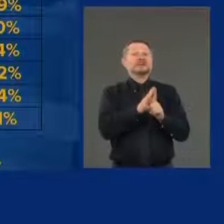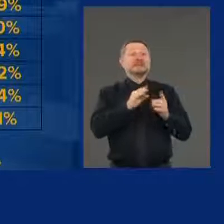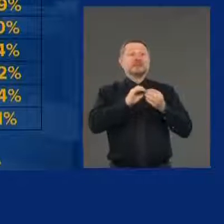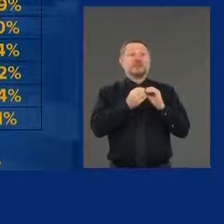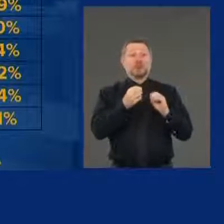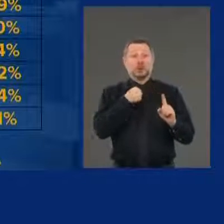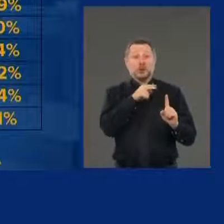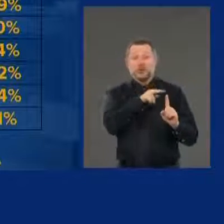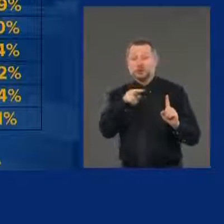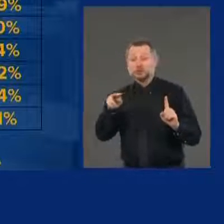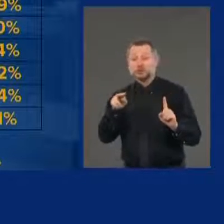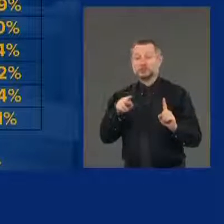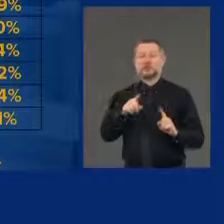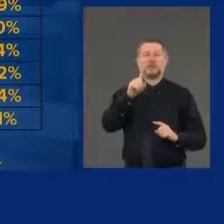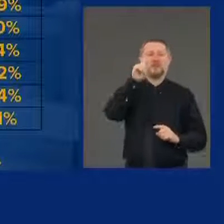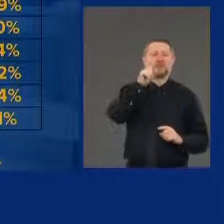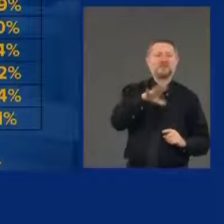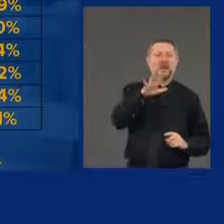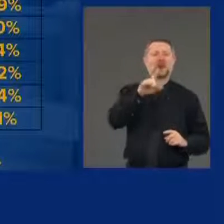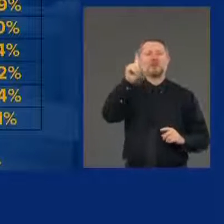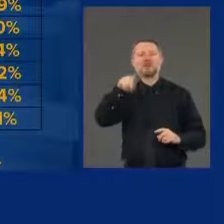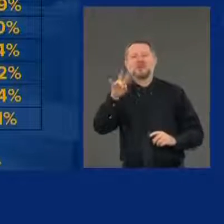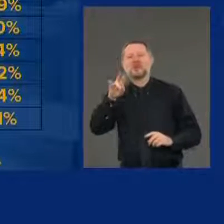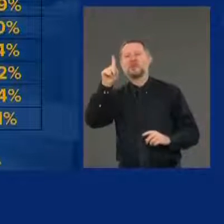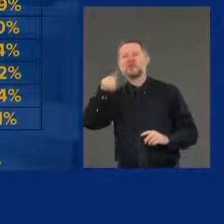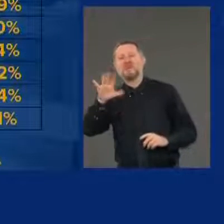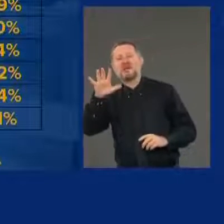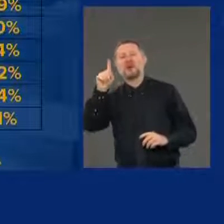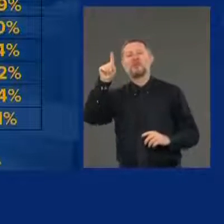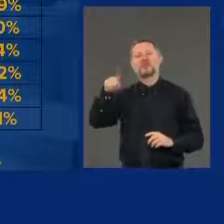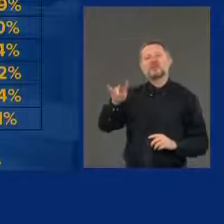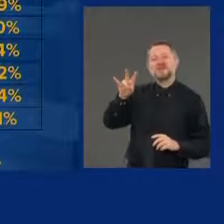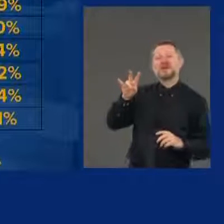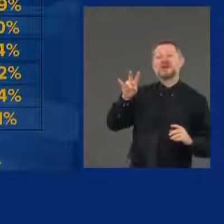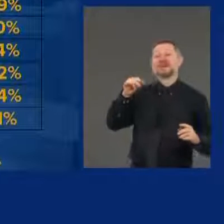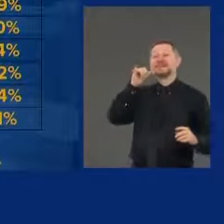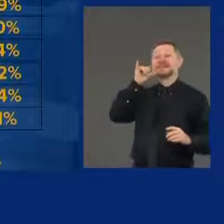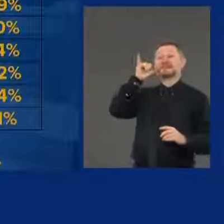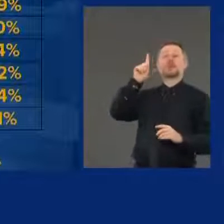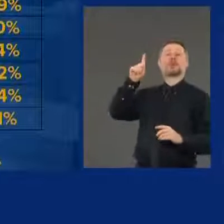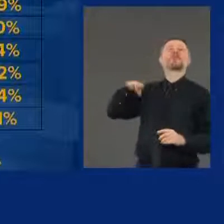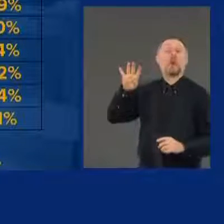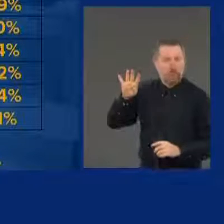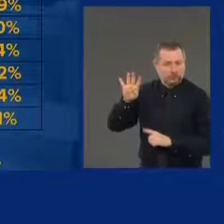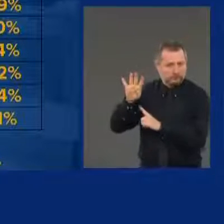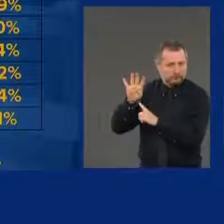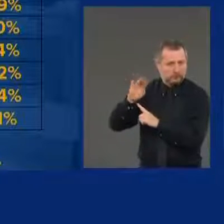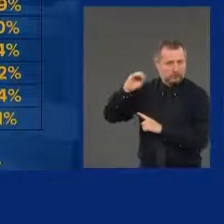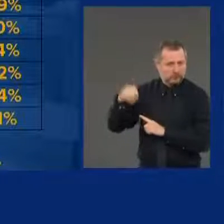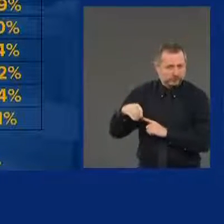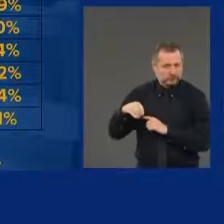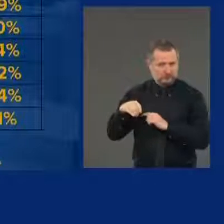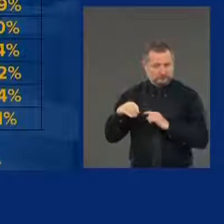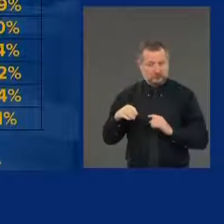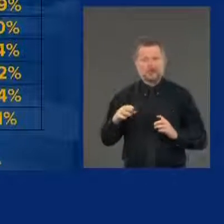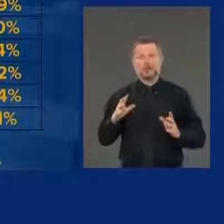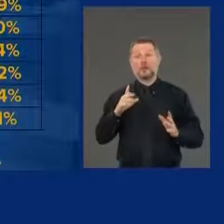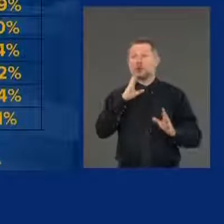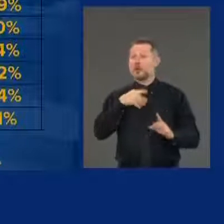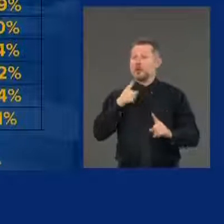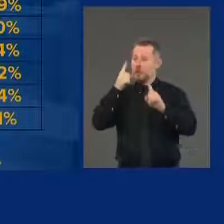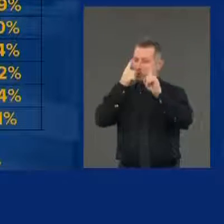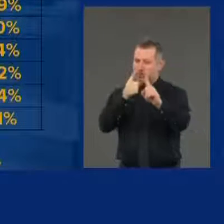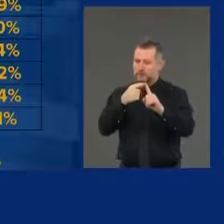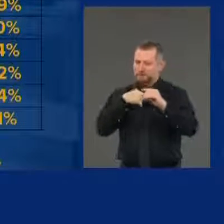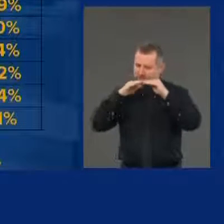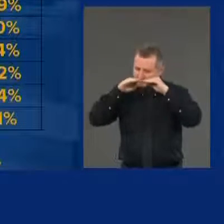1.5, 1.7, 1.5, 1.7, 1.4 yesterday. You're looking for basic consistency. If it